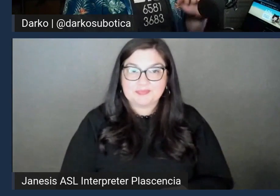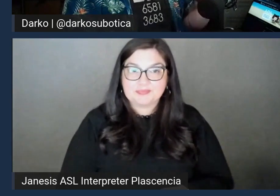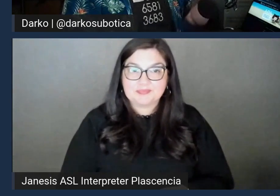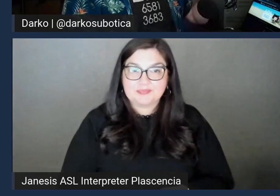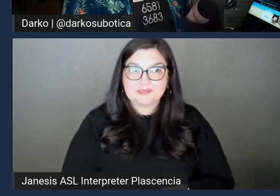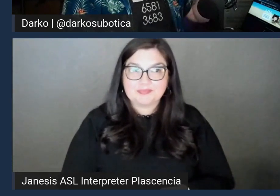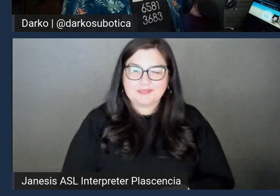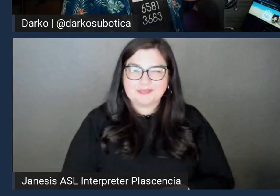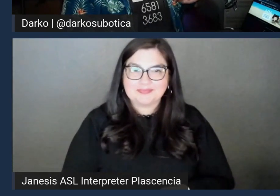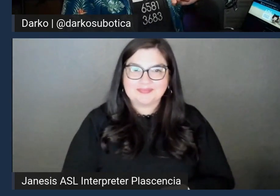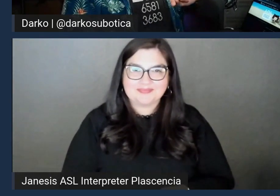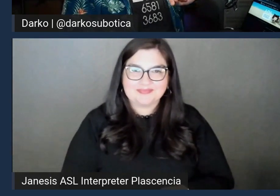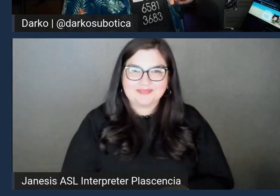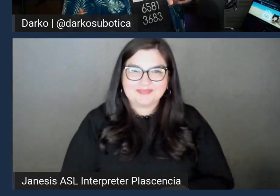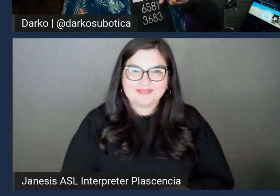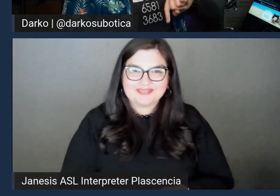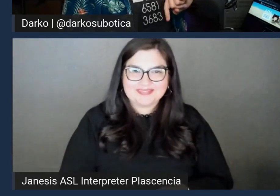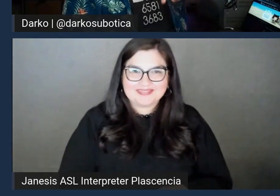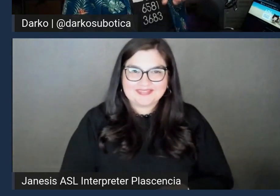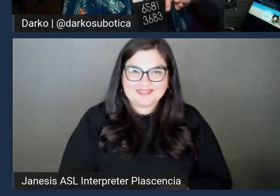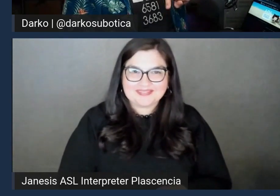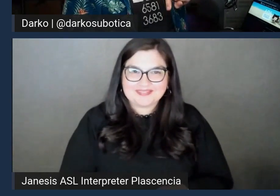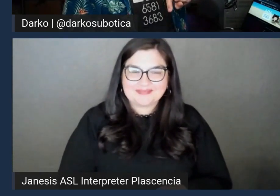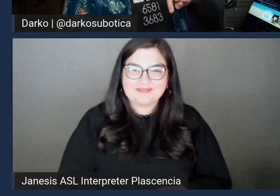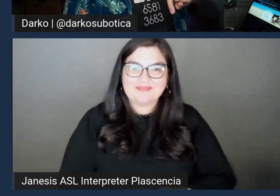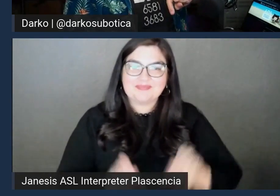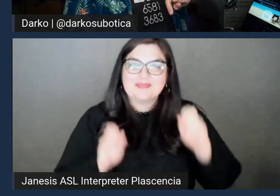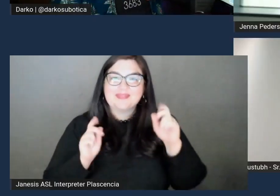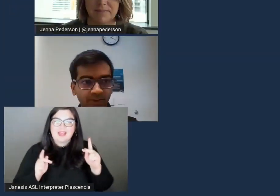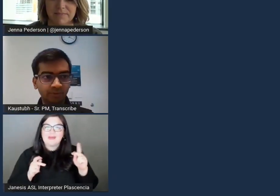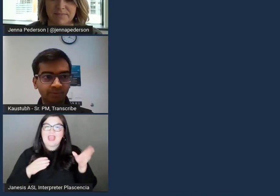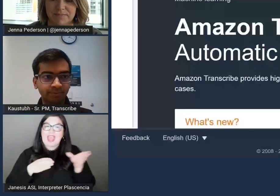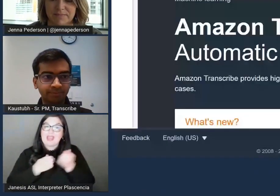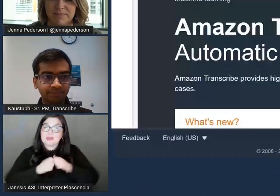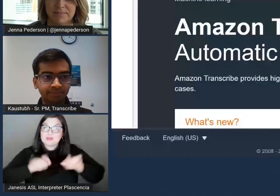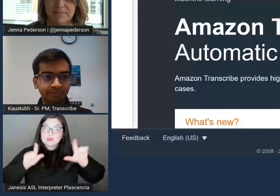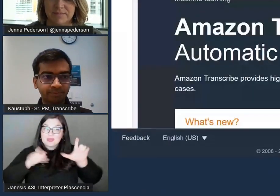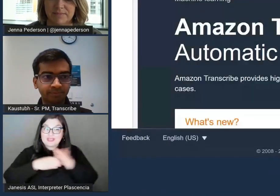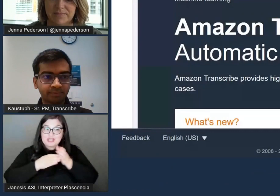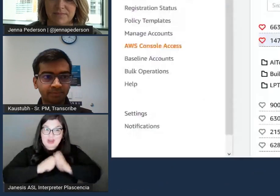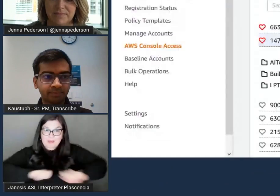Cool. So I'm gonna bring up your screen share on screen. Awesome. Thank you.